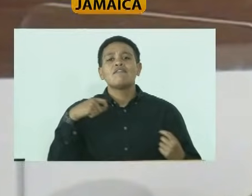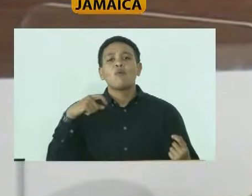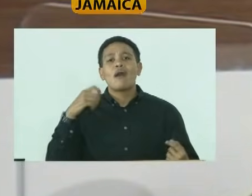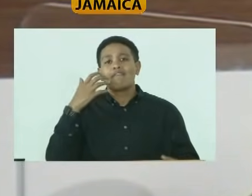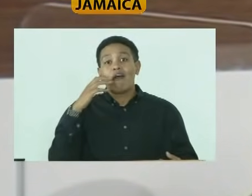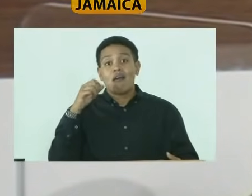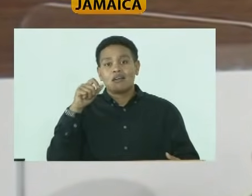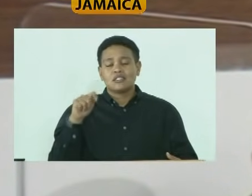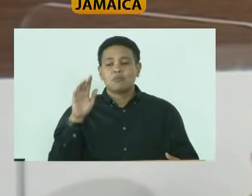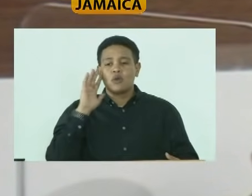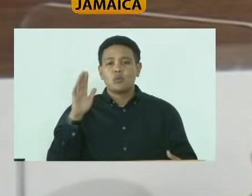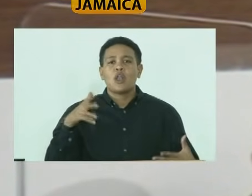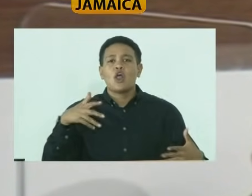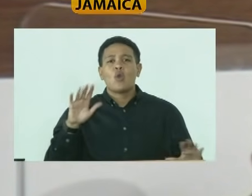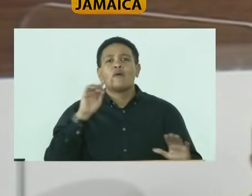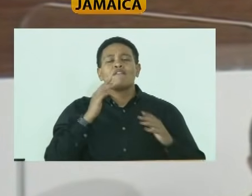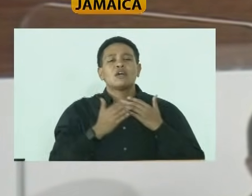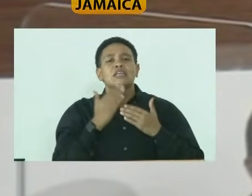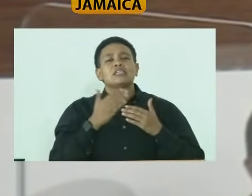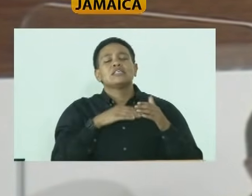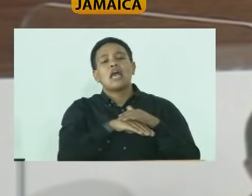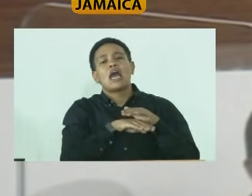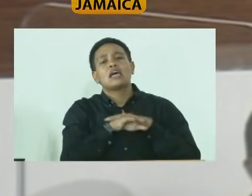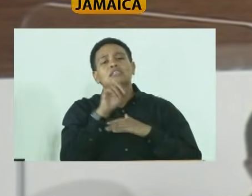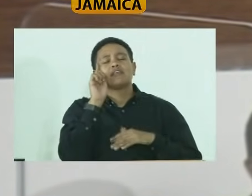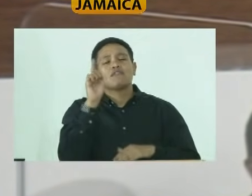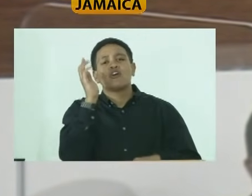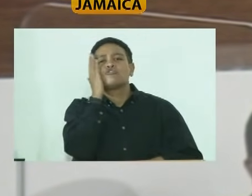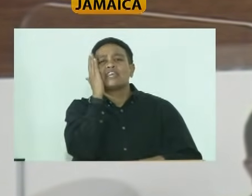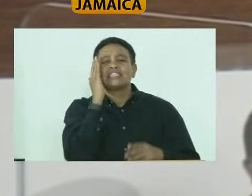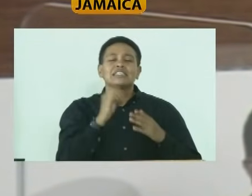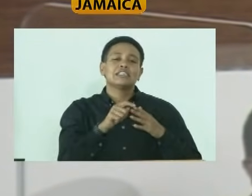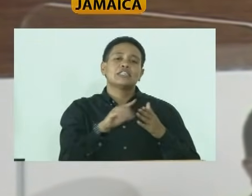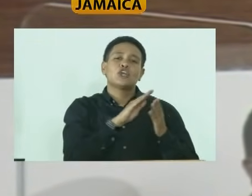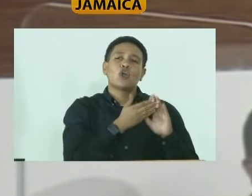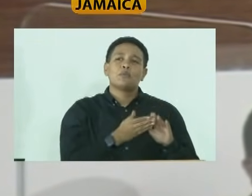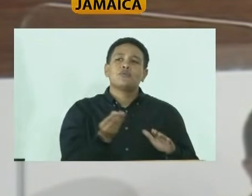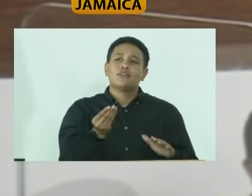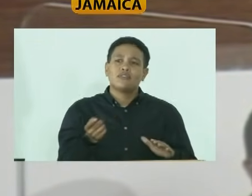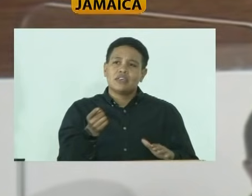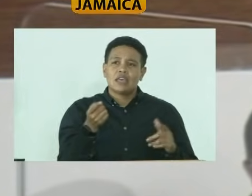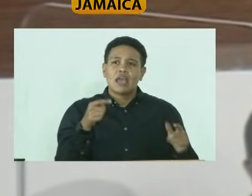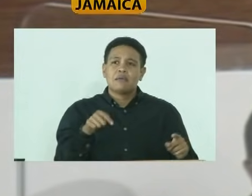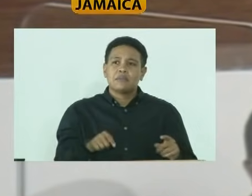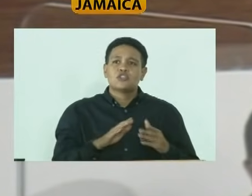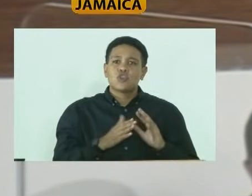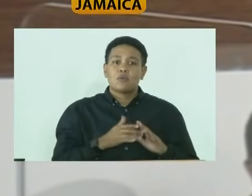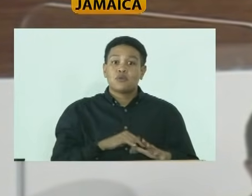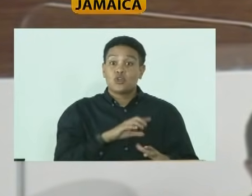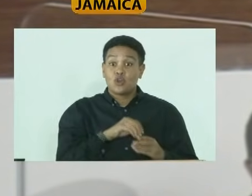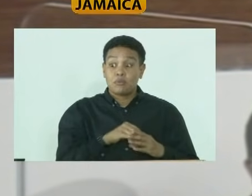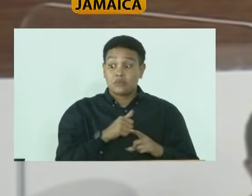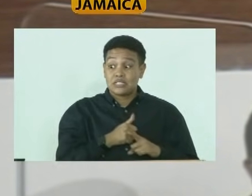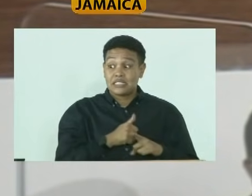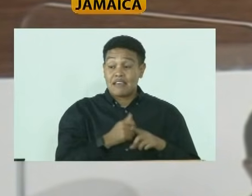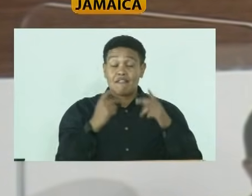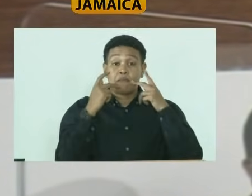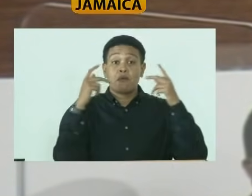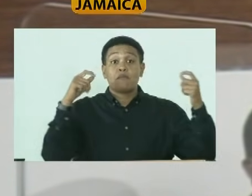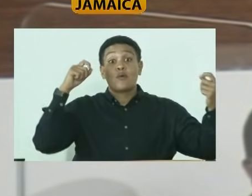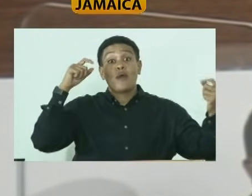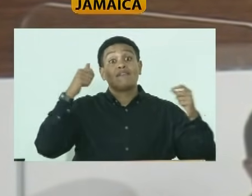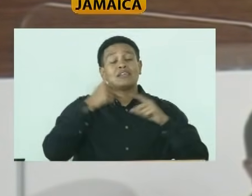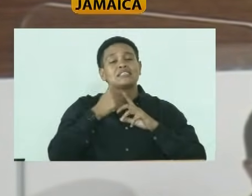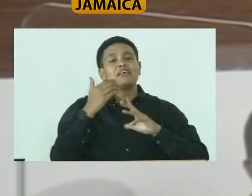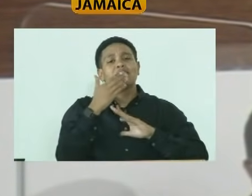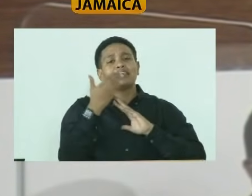initiative would allow for easy access for residents in these communities. This community component of the public Wi-Fi